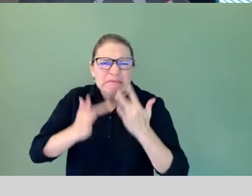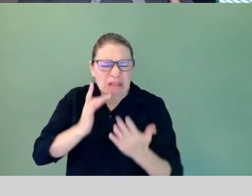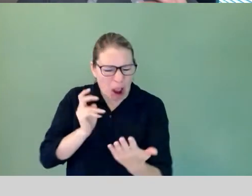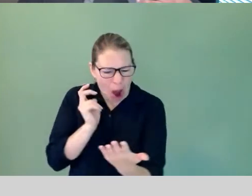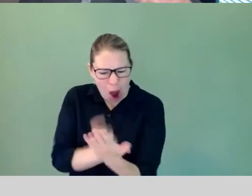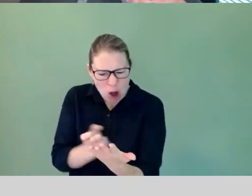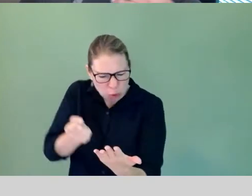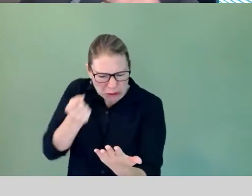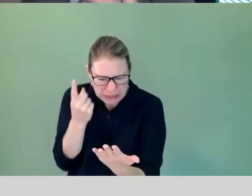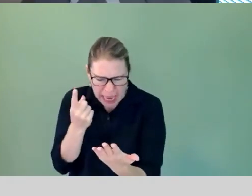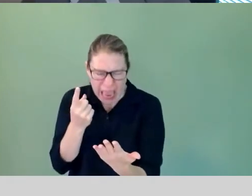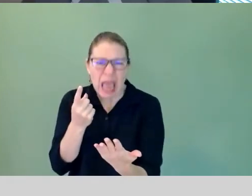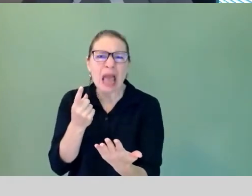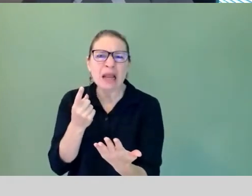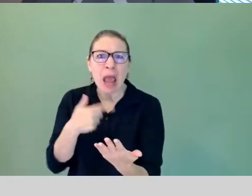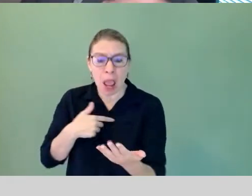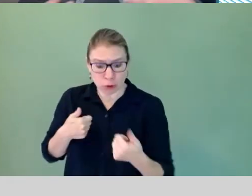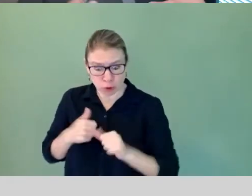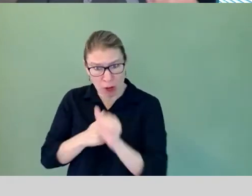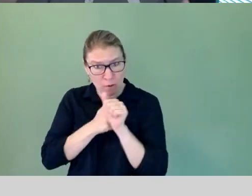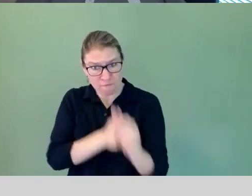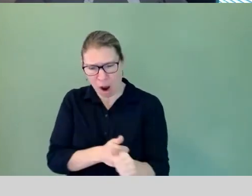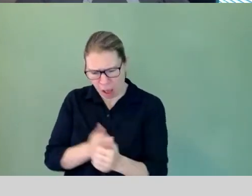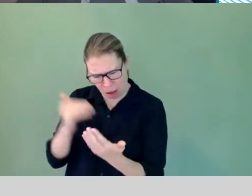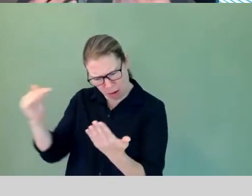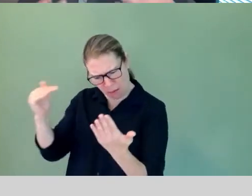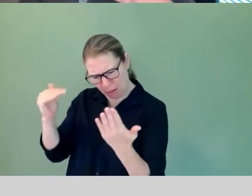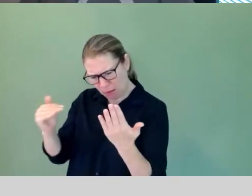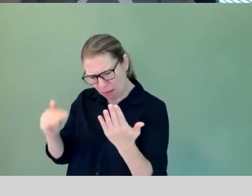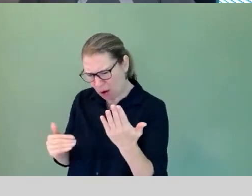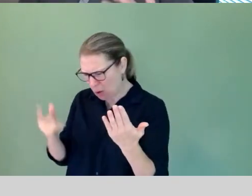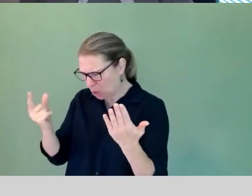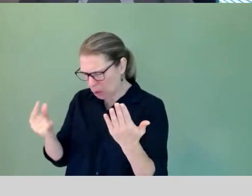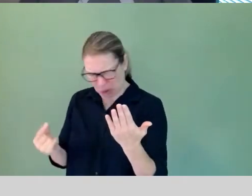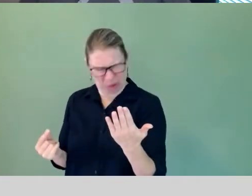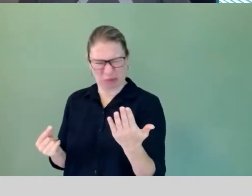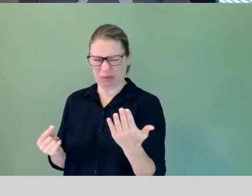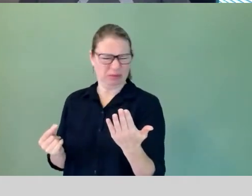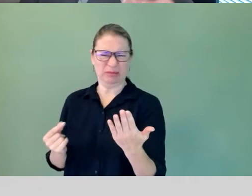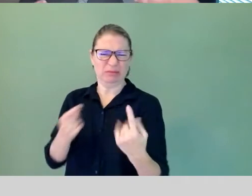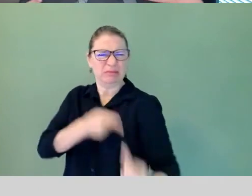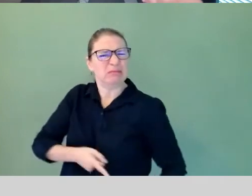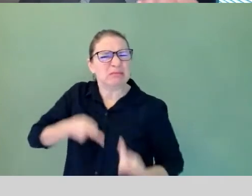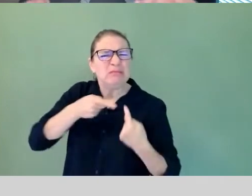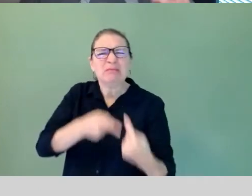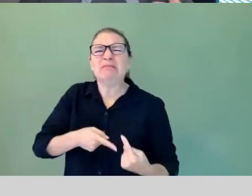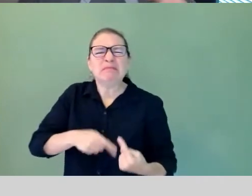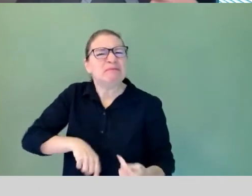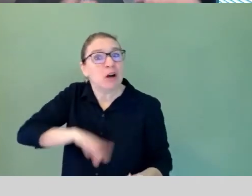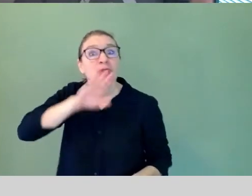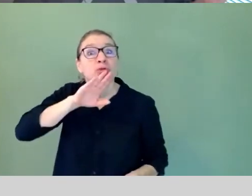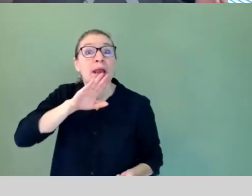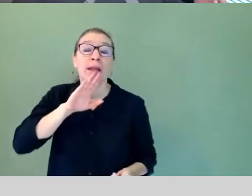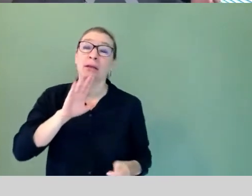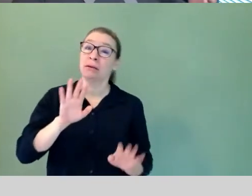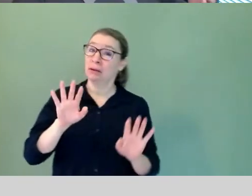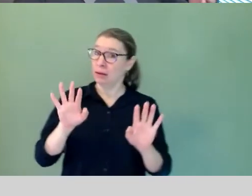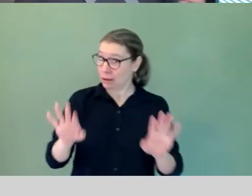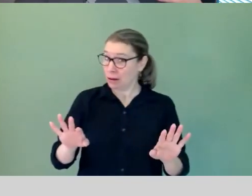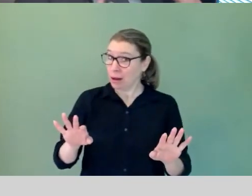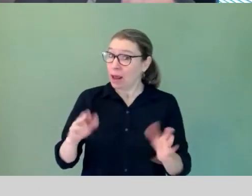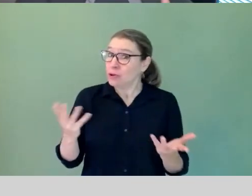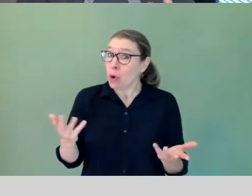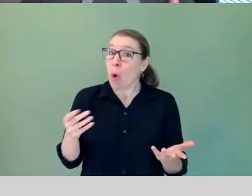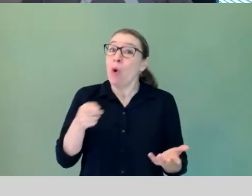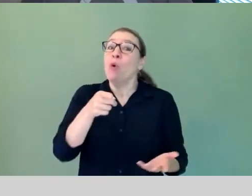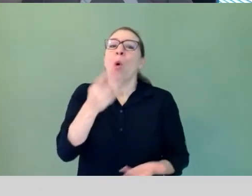on, you're trying what's going on, but it's not working, and you're just getting overly and overly frustrated. And I'm sure that just as you've probably